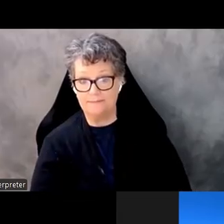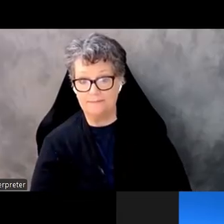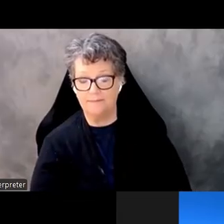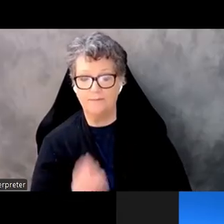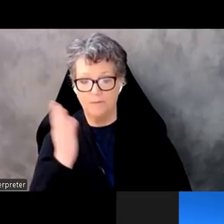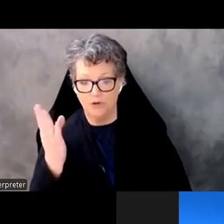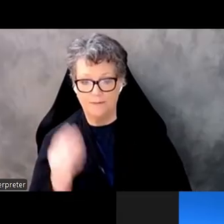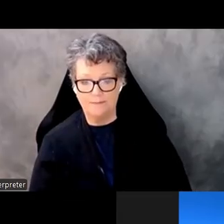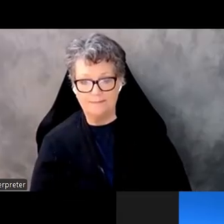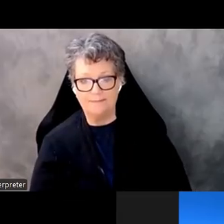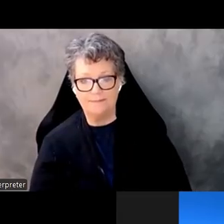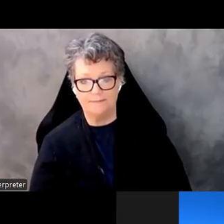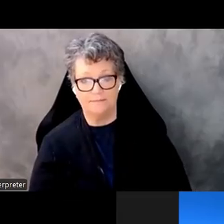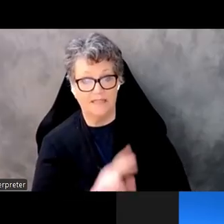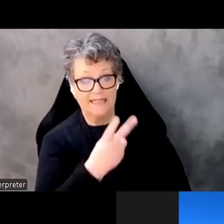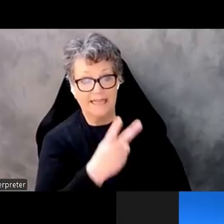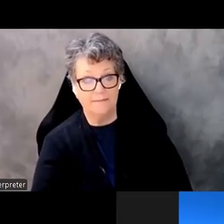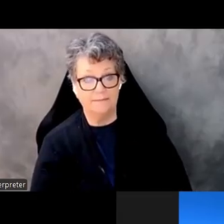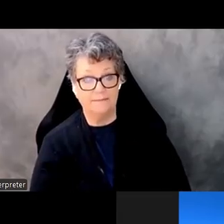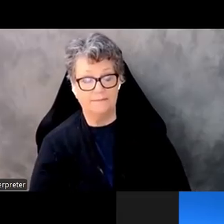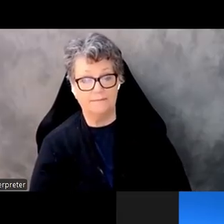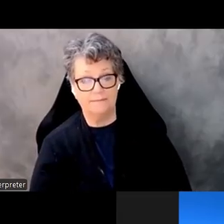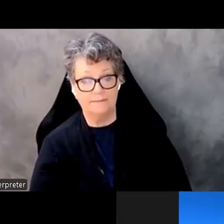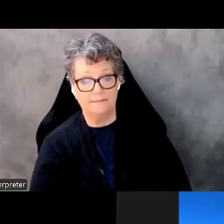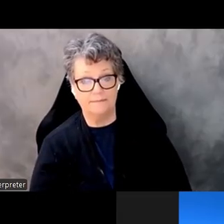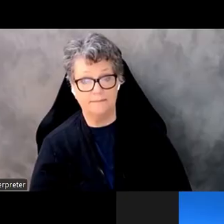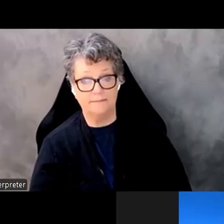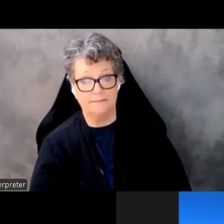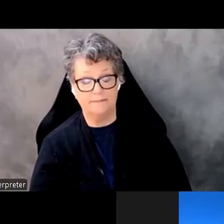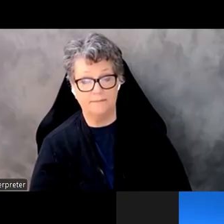Motion to approve. A second?